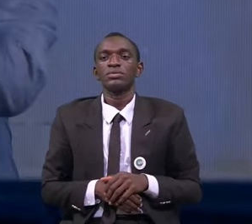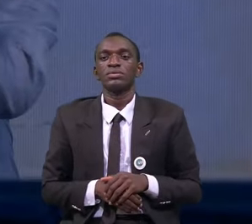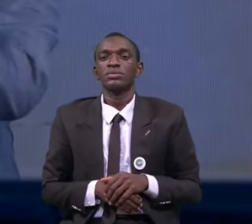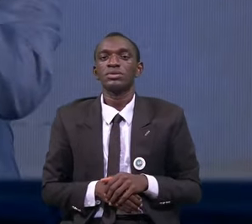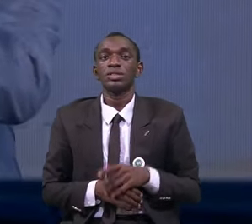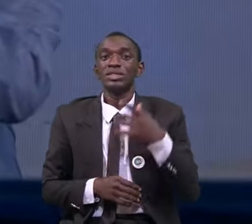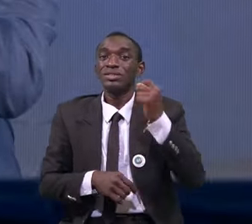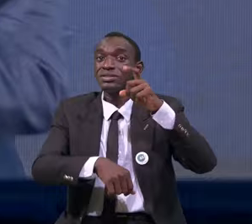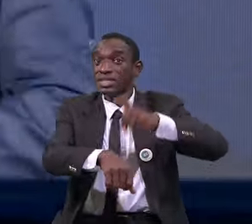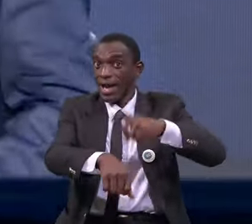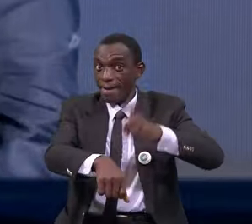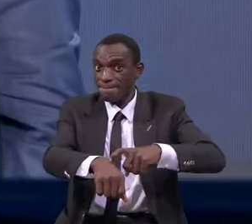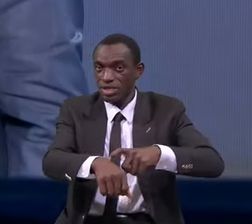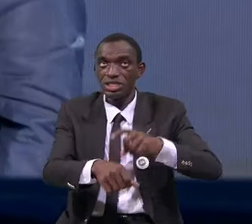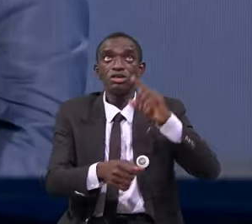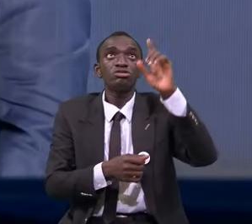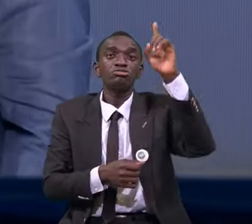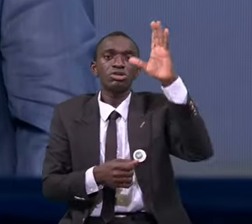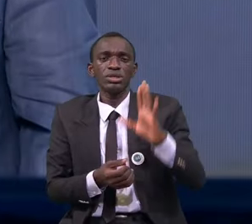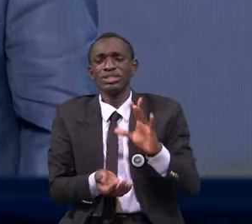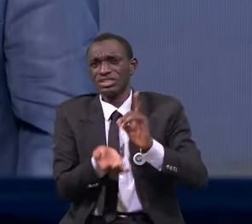The moment divine touch came,